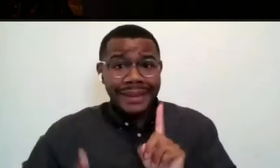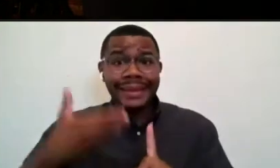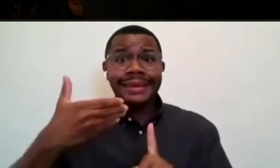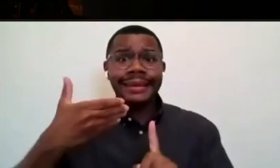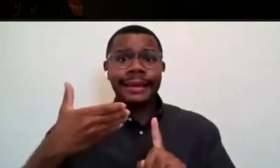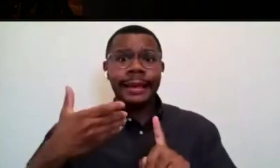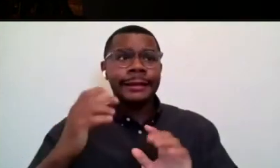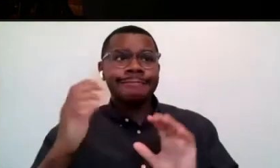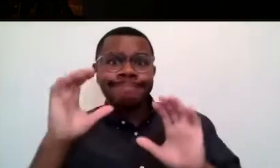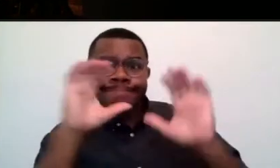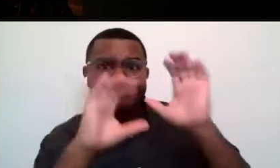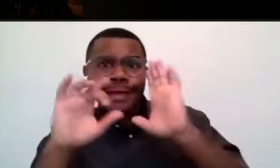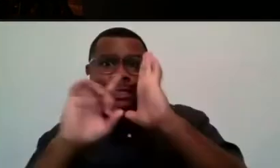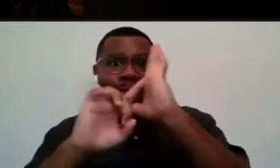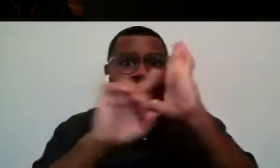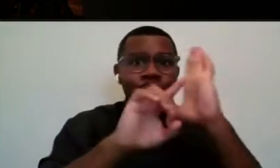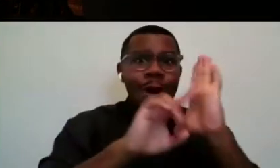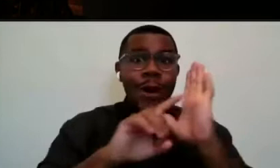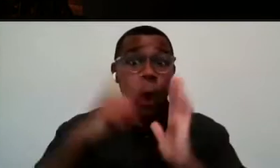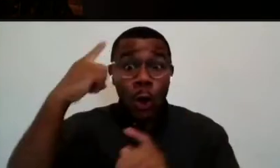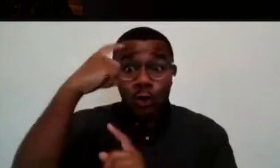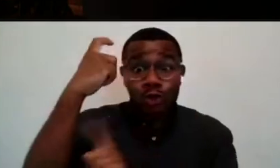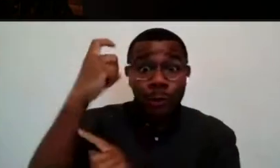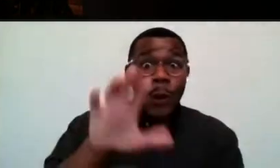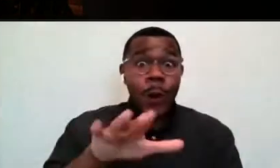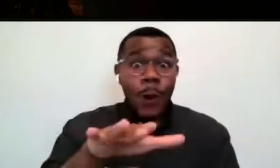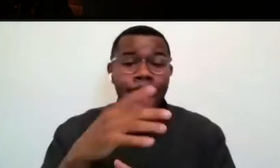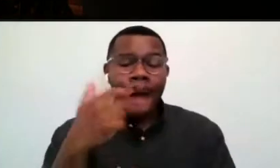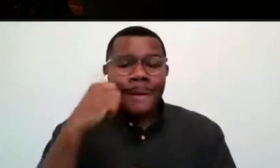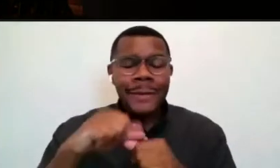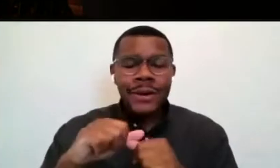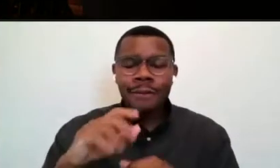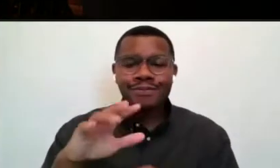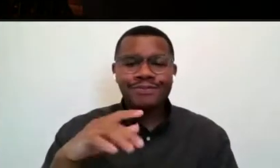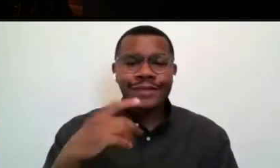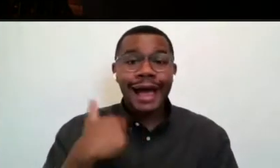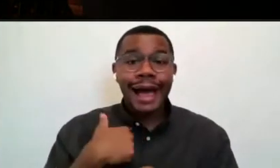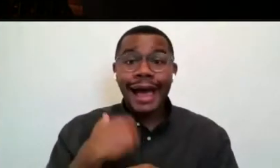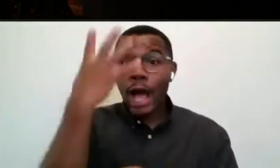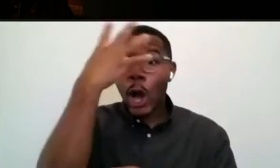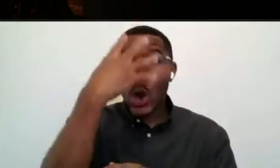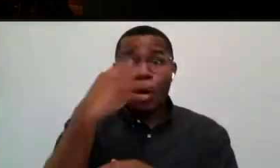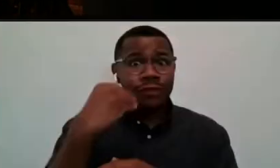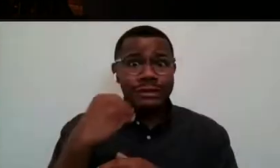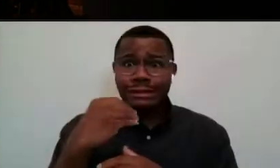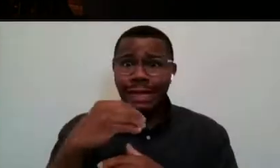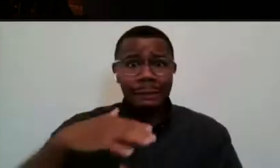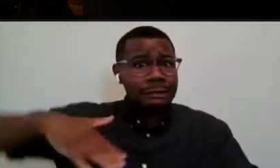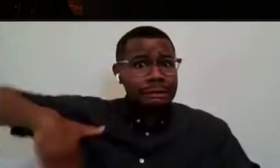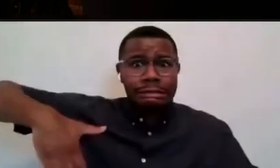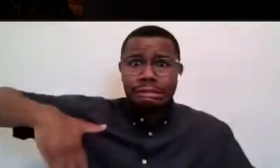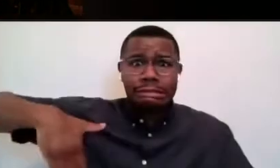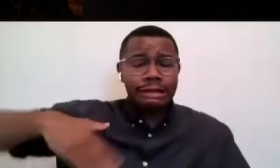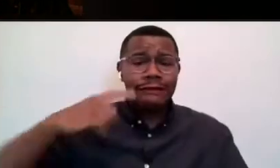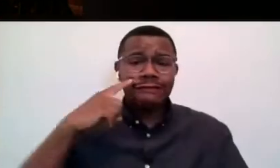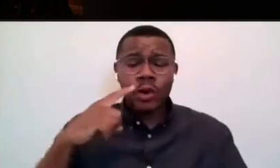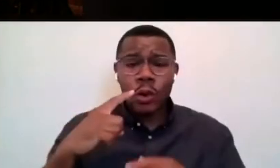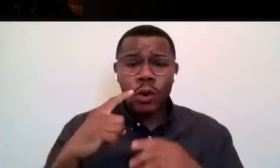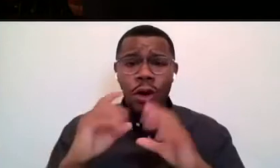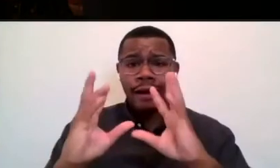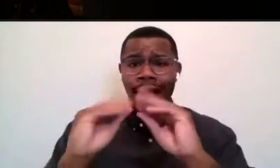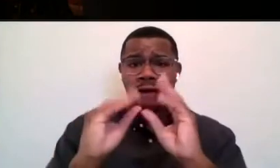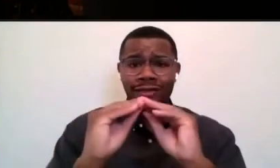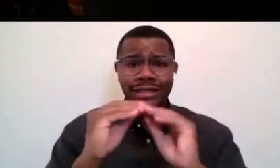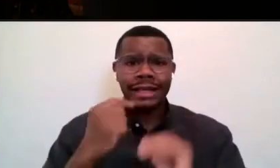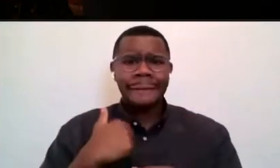morning. I overslept for this conference, and I was in a big yellow Oldsmobile, 1958 Oldsmobile,